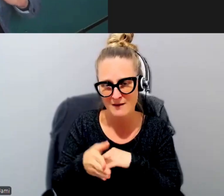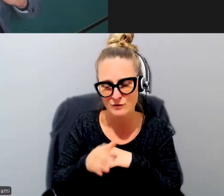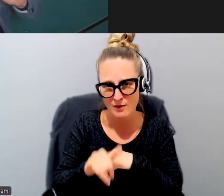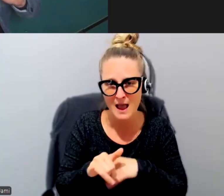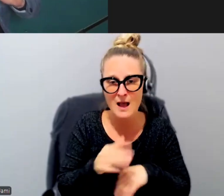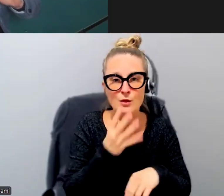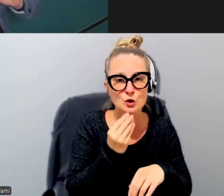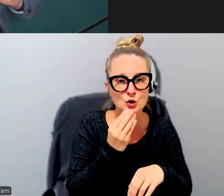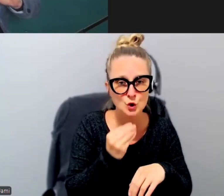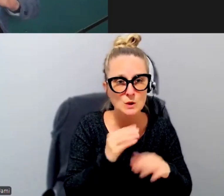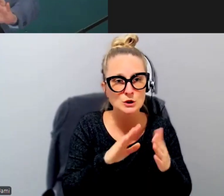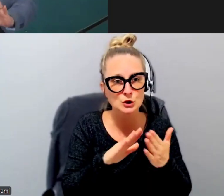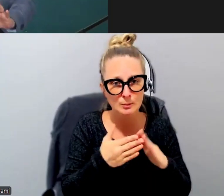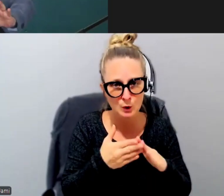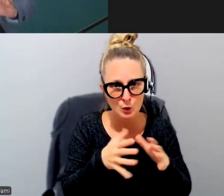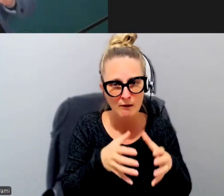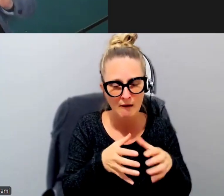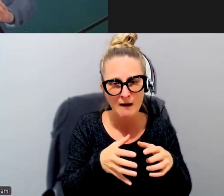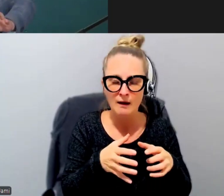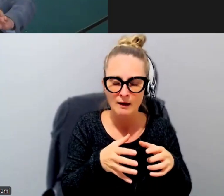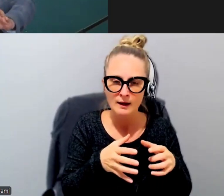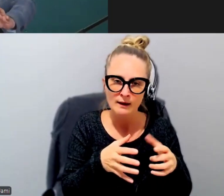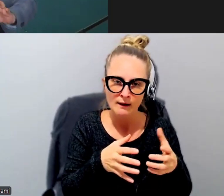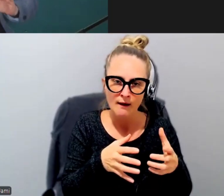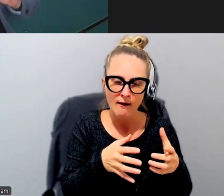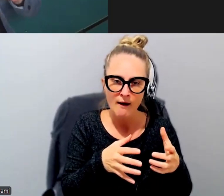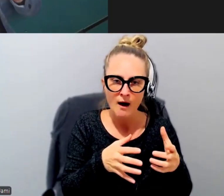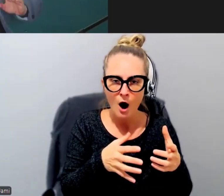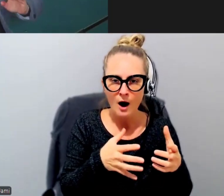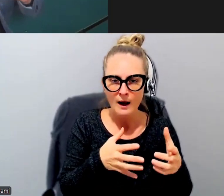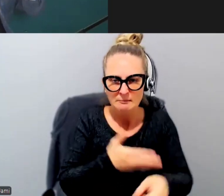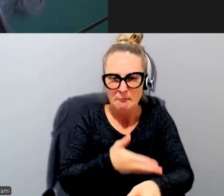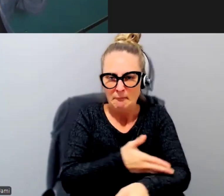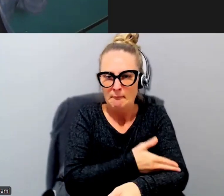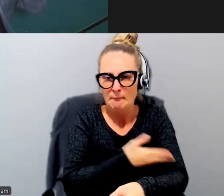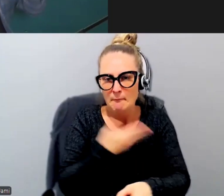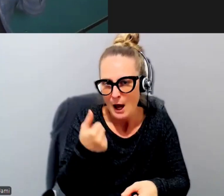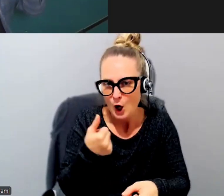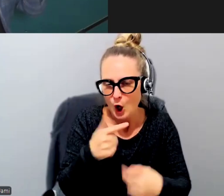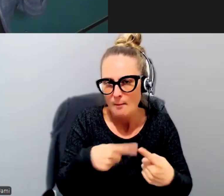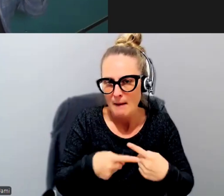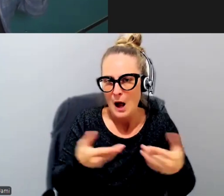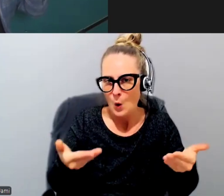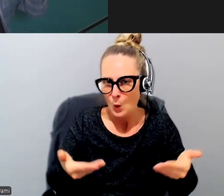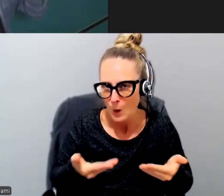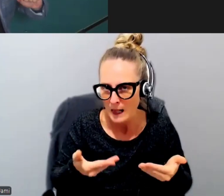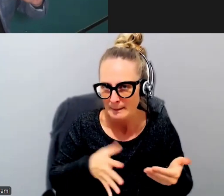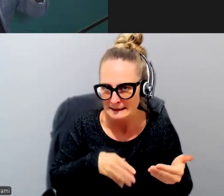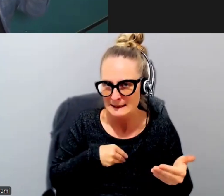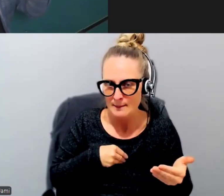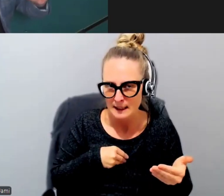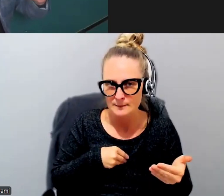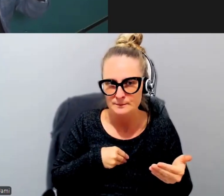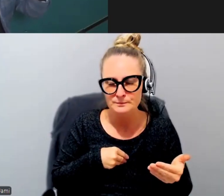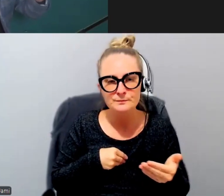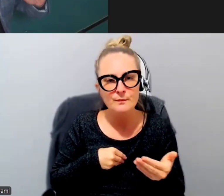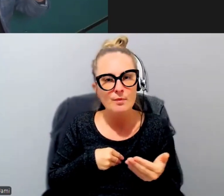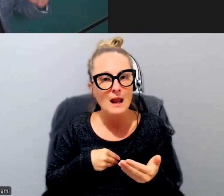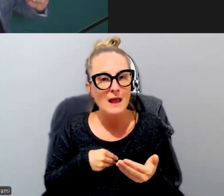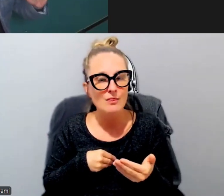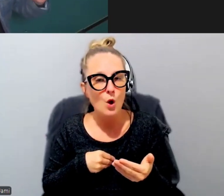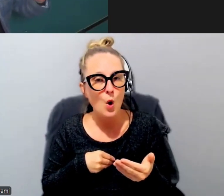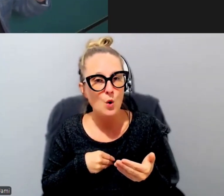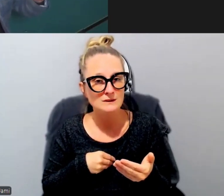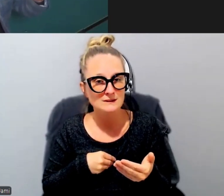of gotten better at welcoming, and the intermarried households are